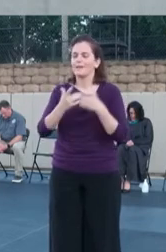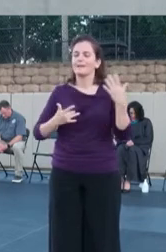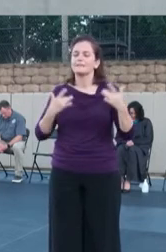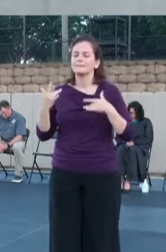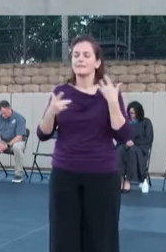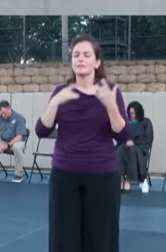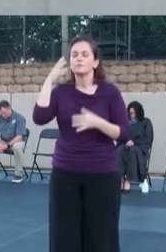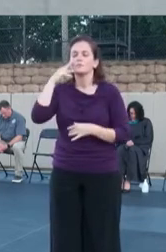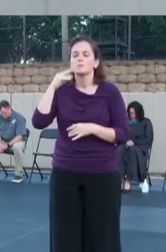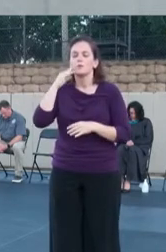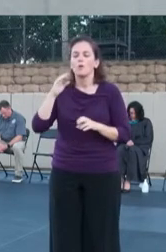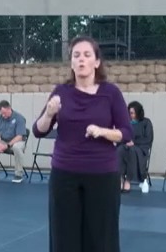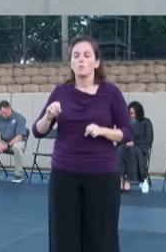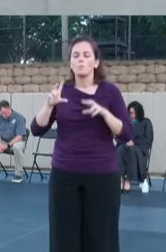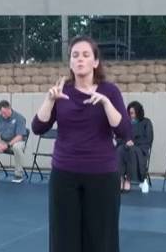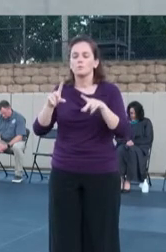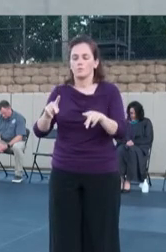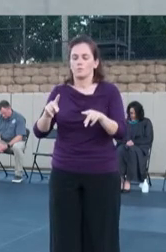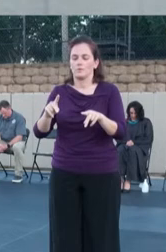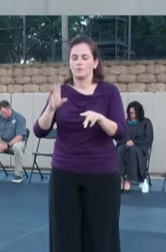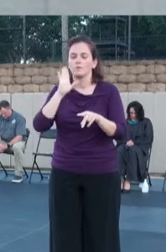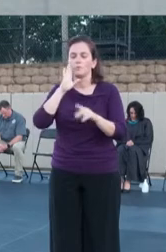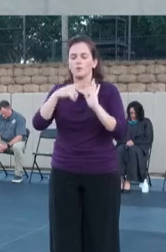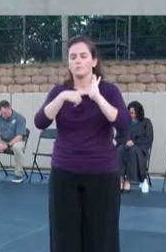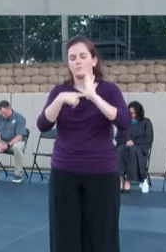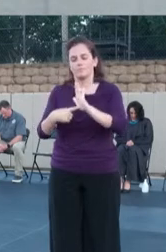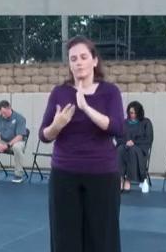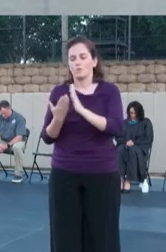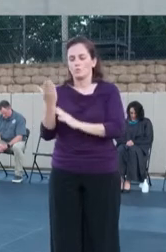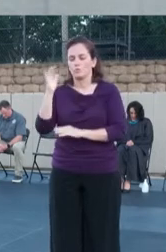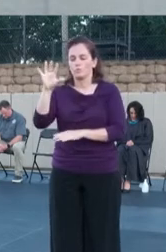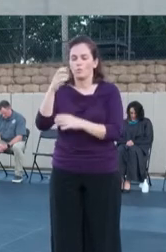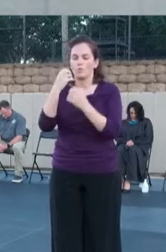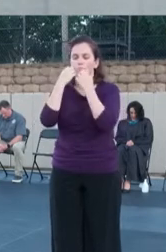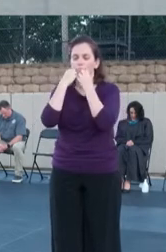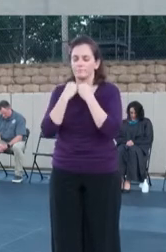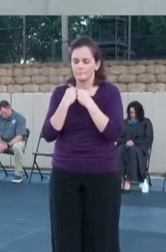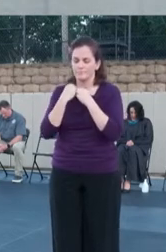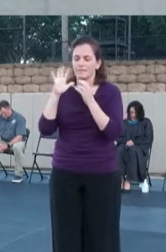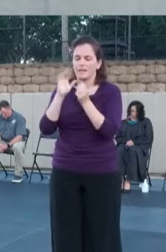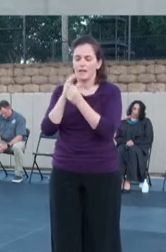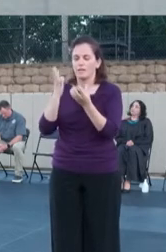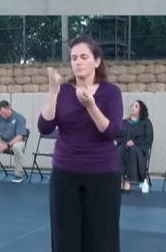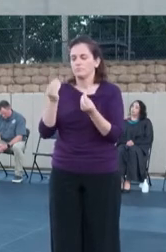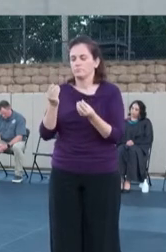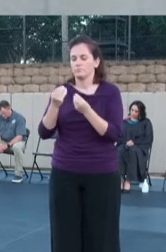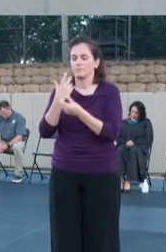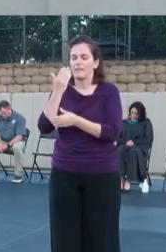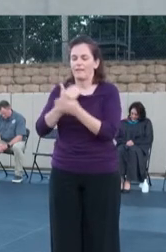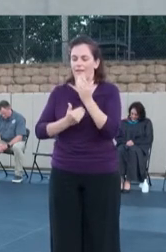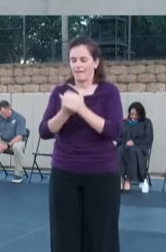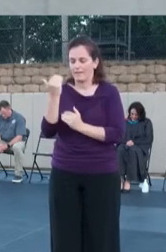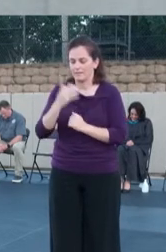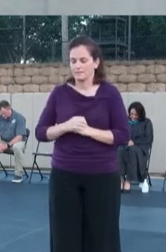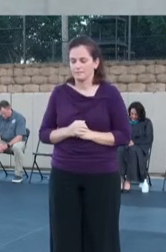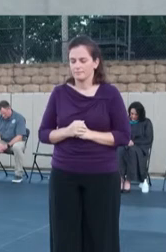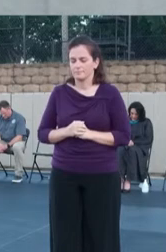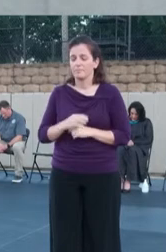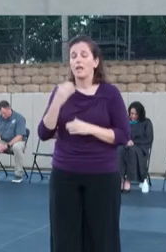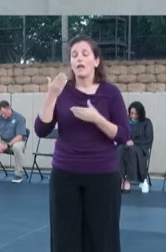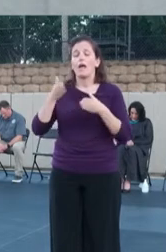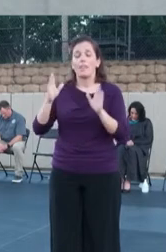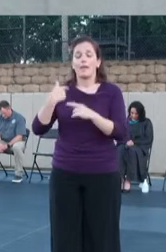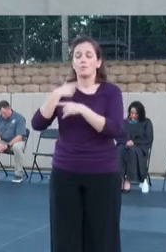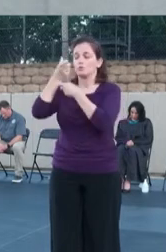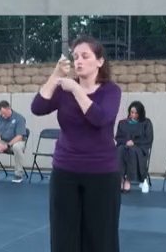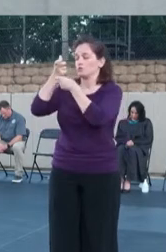the opportunities that will be presented through your loving and compassionate hands. Allow us to always trust in